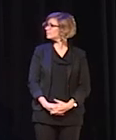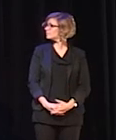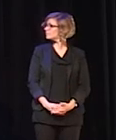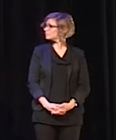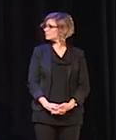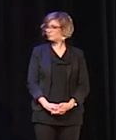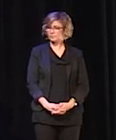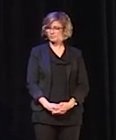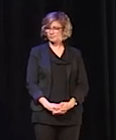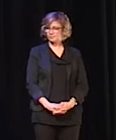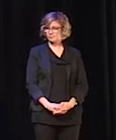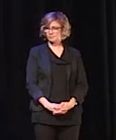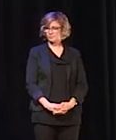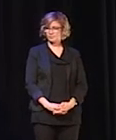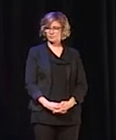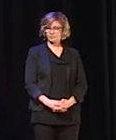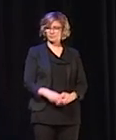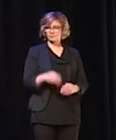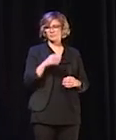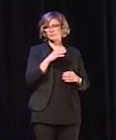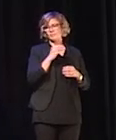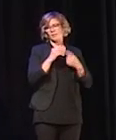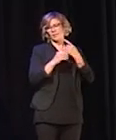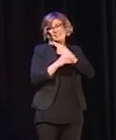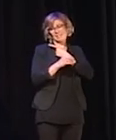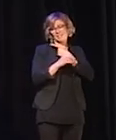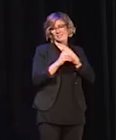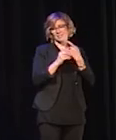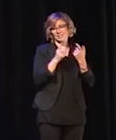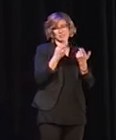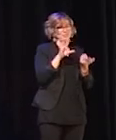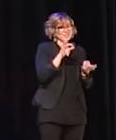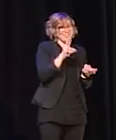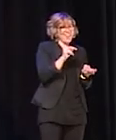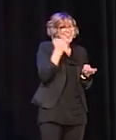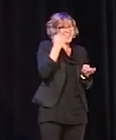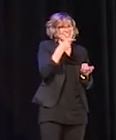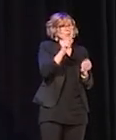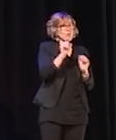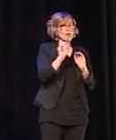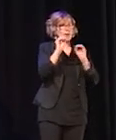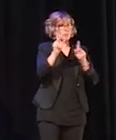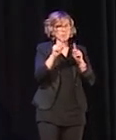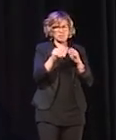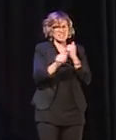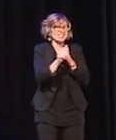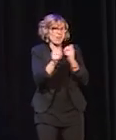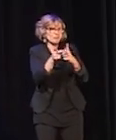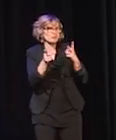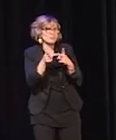And tension, just because it's fun. This idea that you can actually put them in a pretty precarious situation, and it's actually